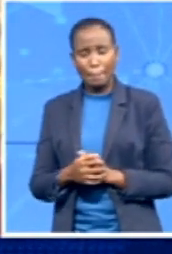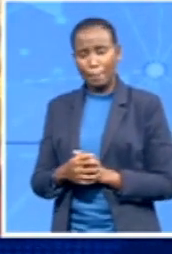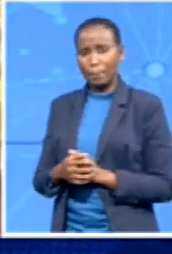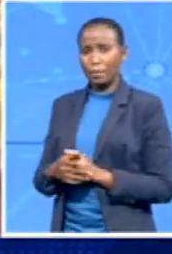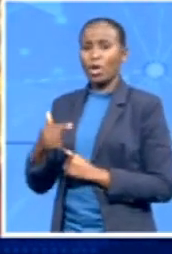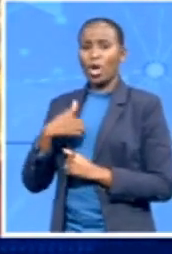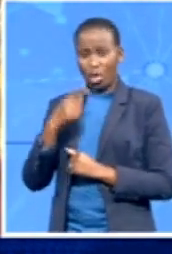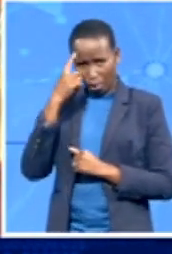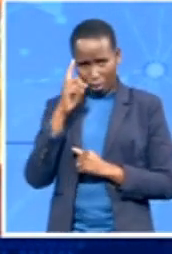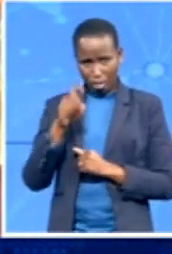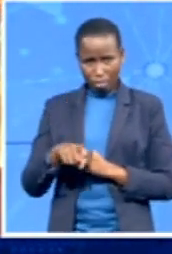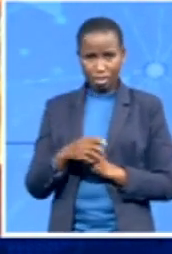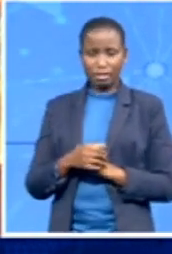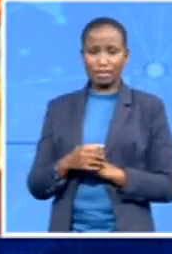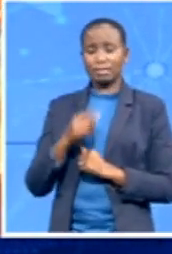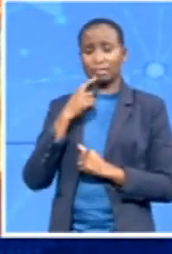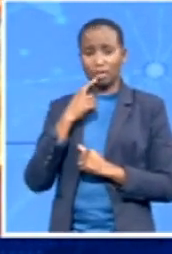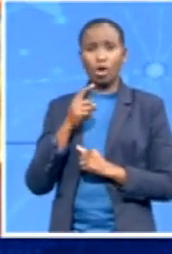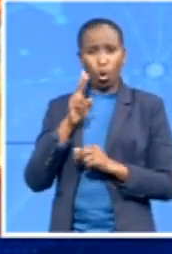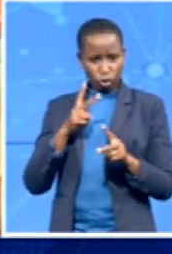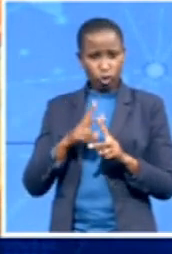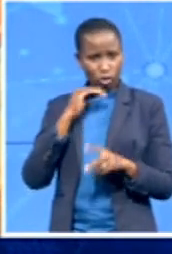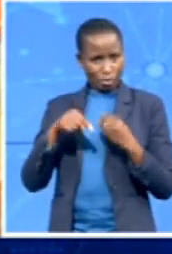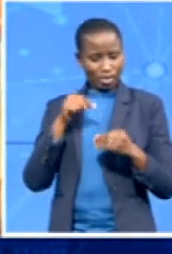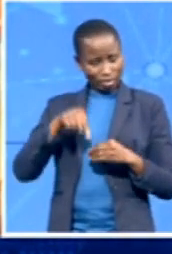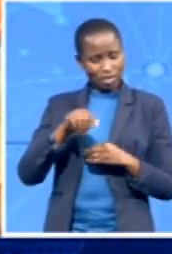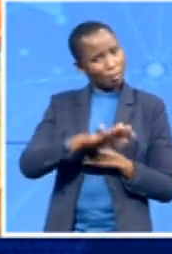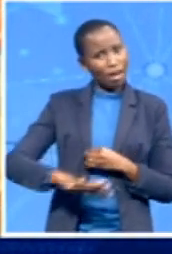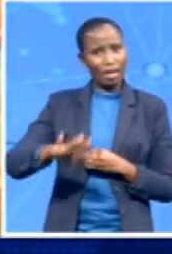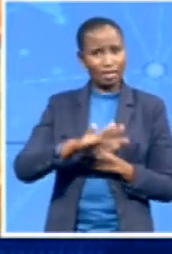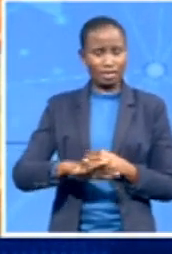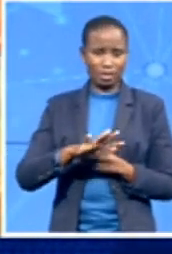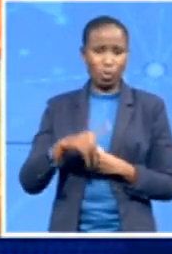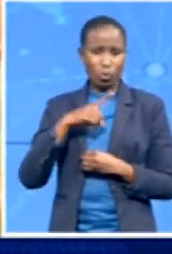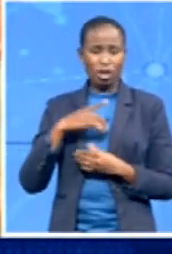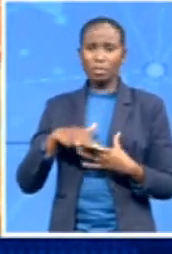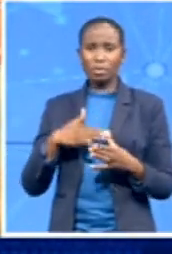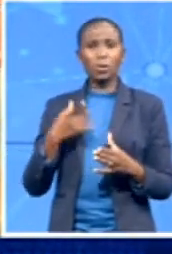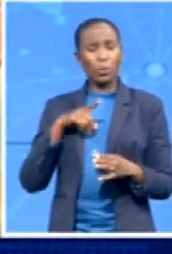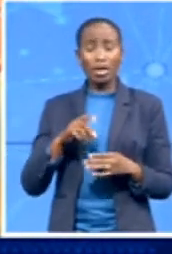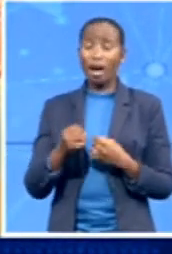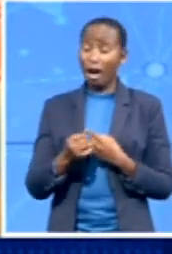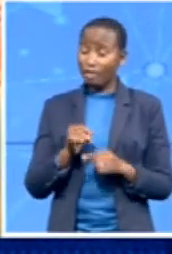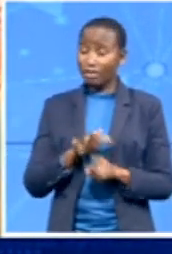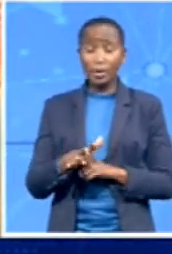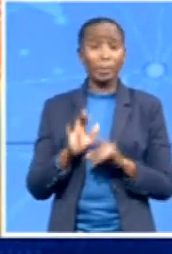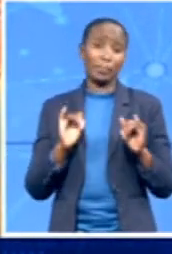as well, because now we are affected, our businesses are affected severely. So because now when we try to